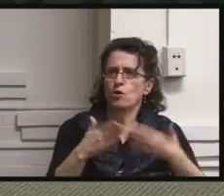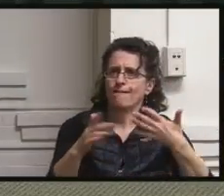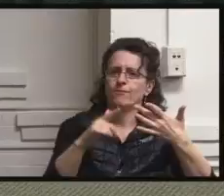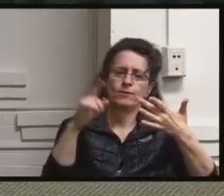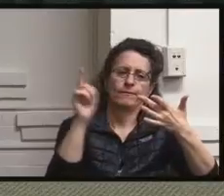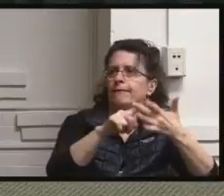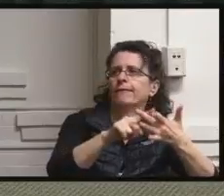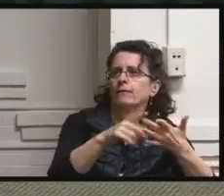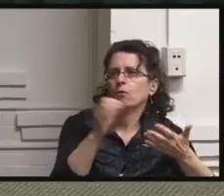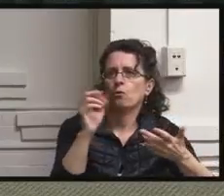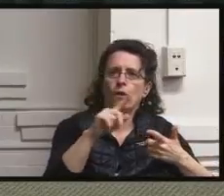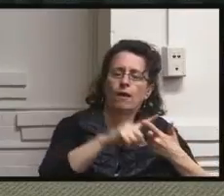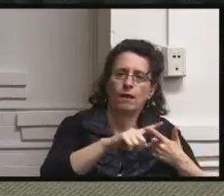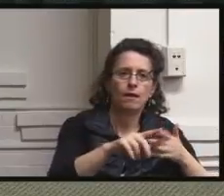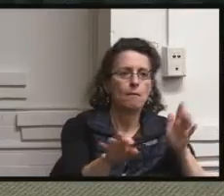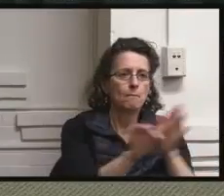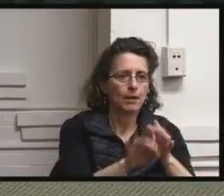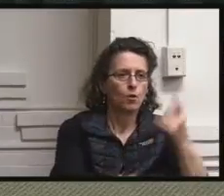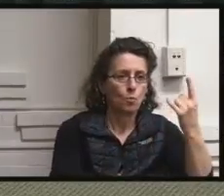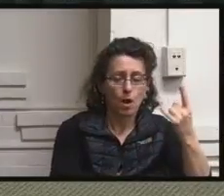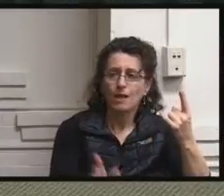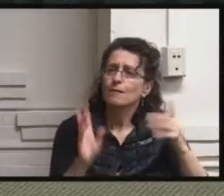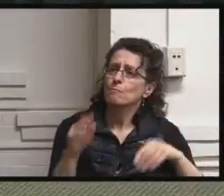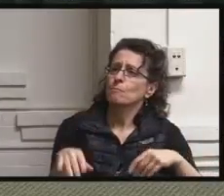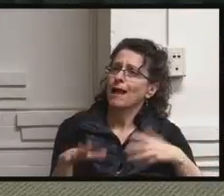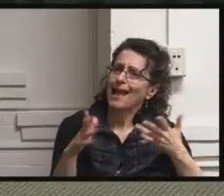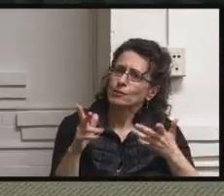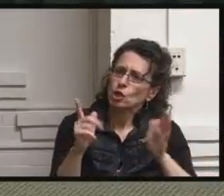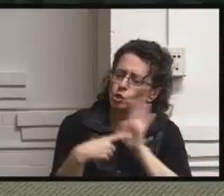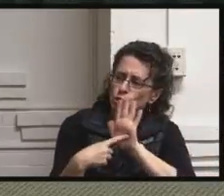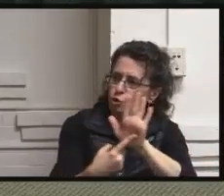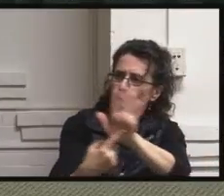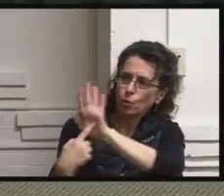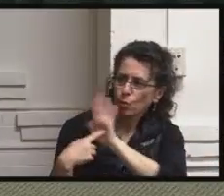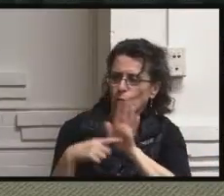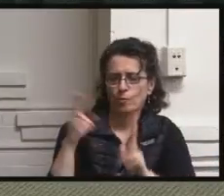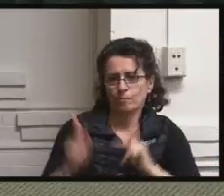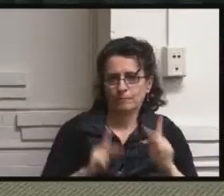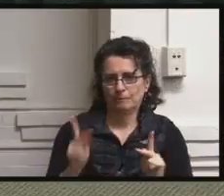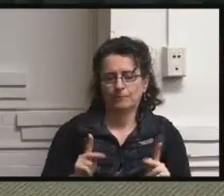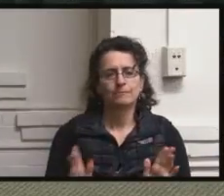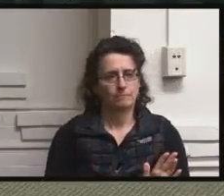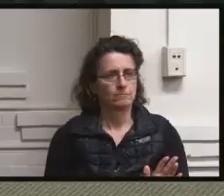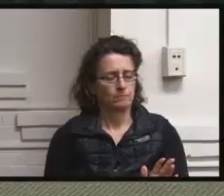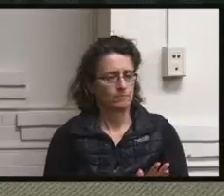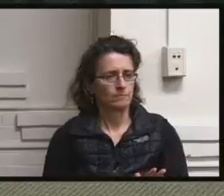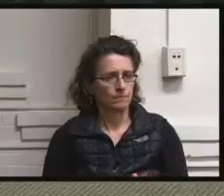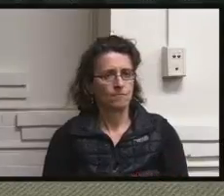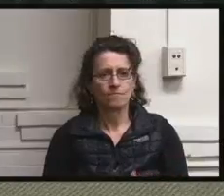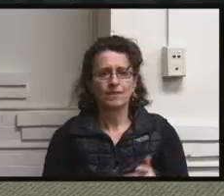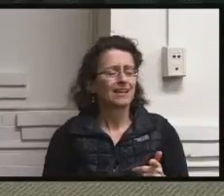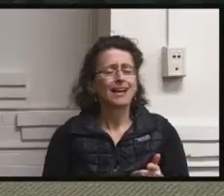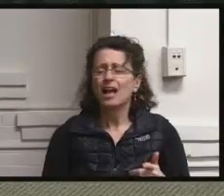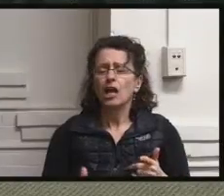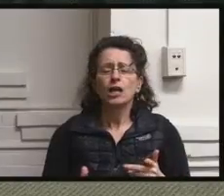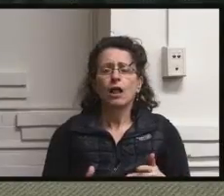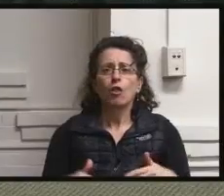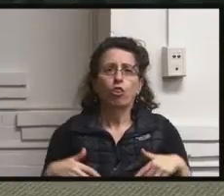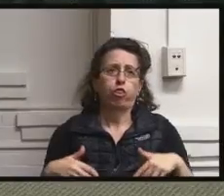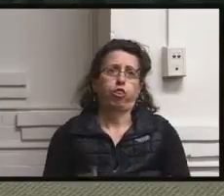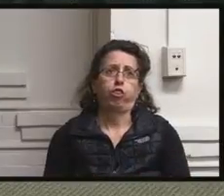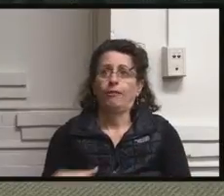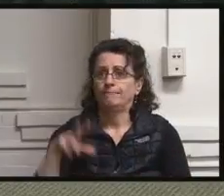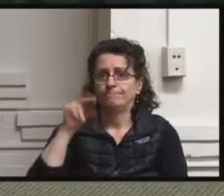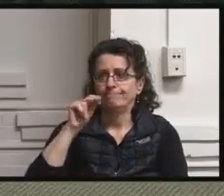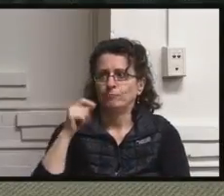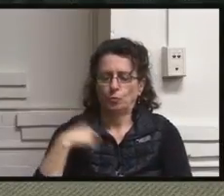town, and provide that leadership, because I think momentum is key here. I think that we've talked about it so